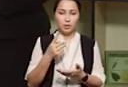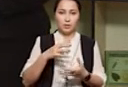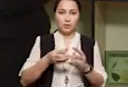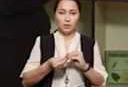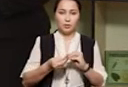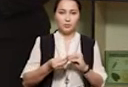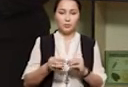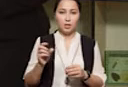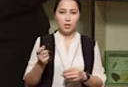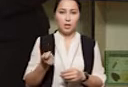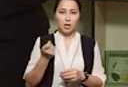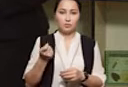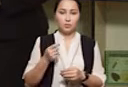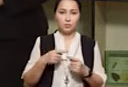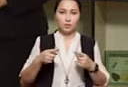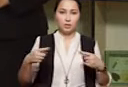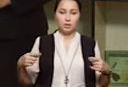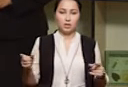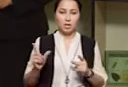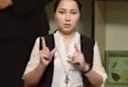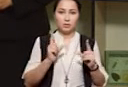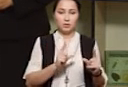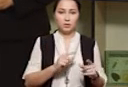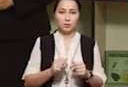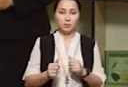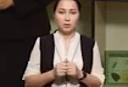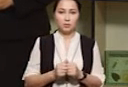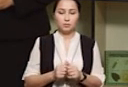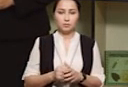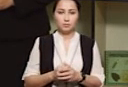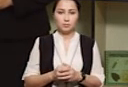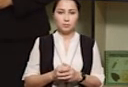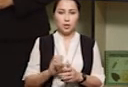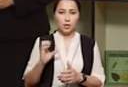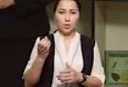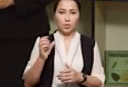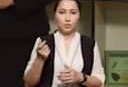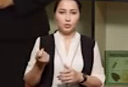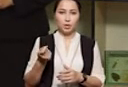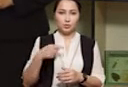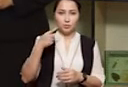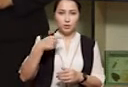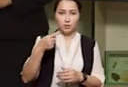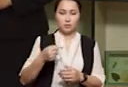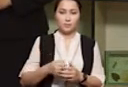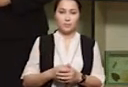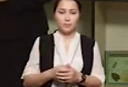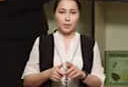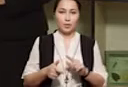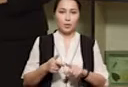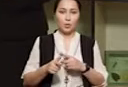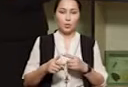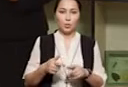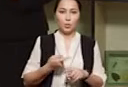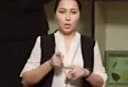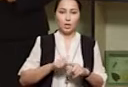natija: atomlar har xil tezliklarda harakatlanadi. ya'ni kumush atomlari haqida gapirildi, lekin bu